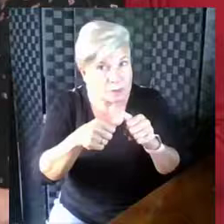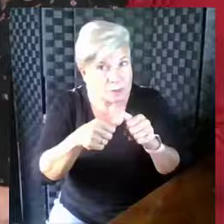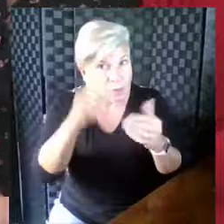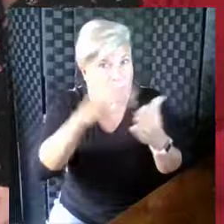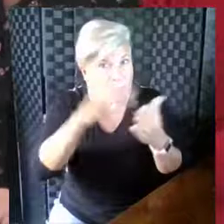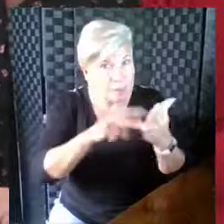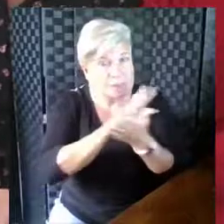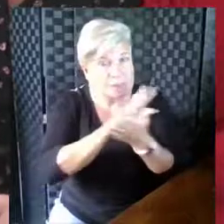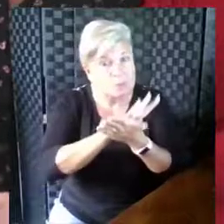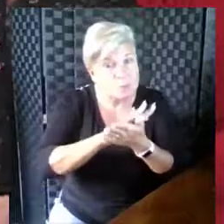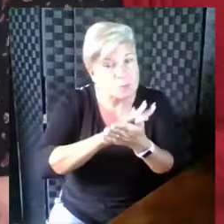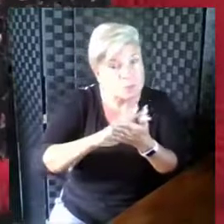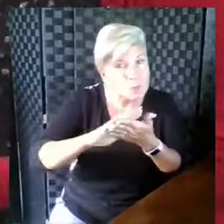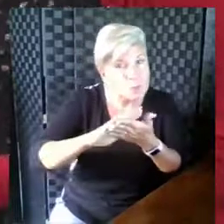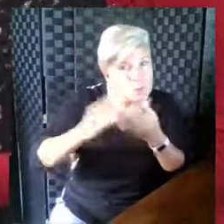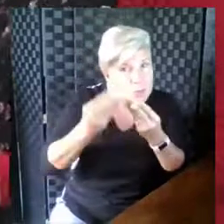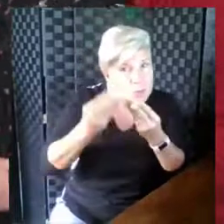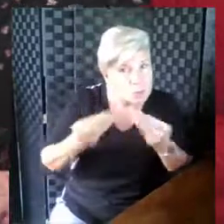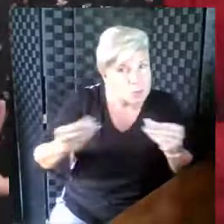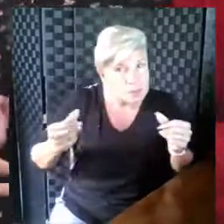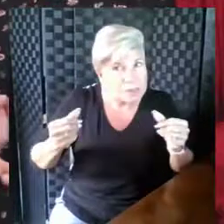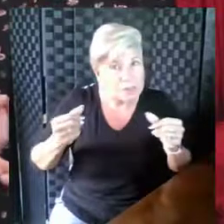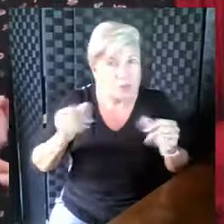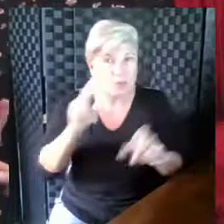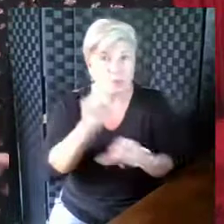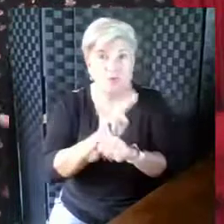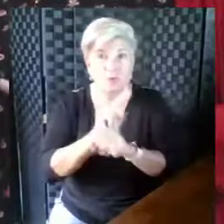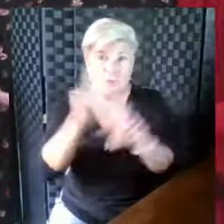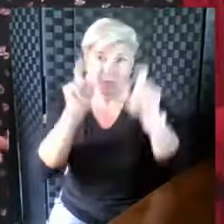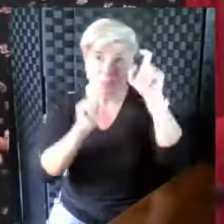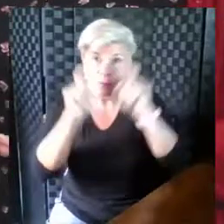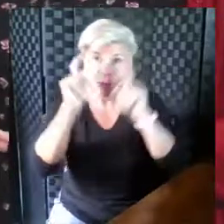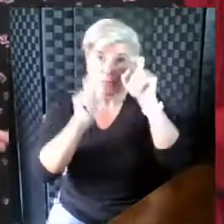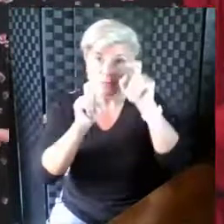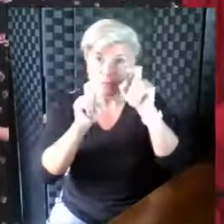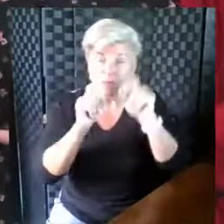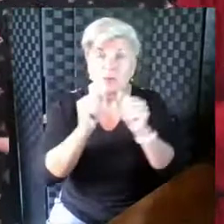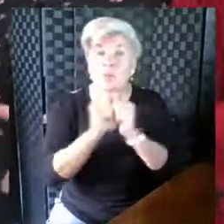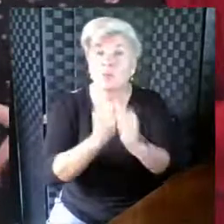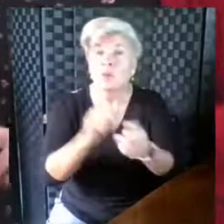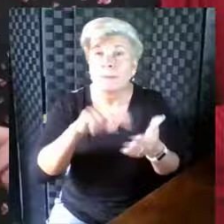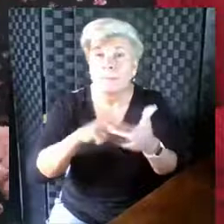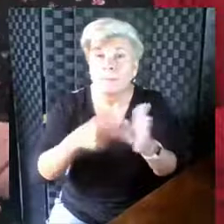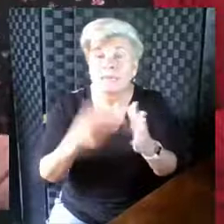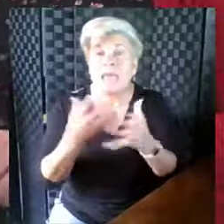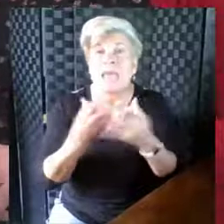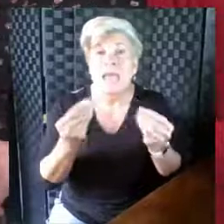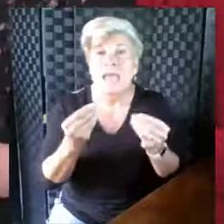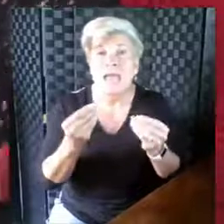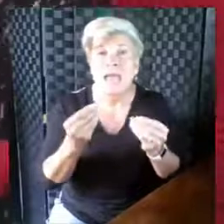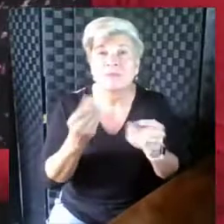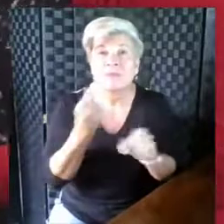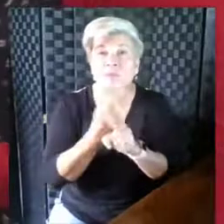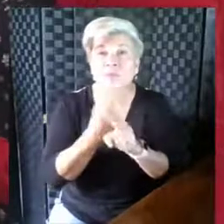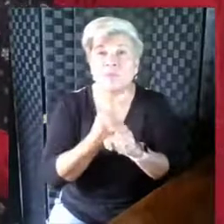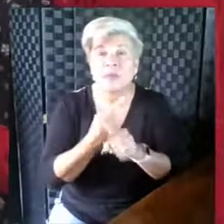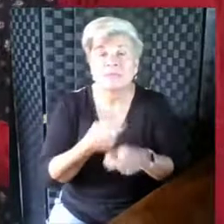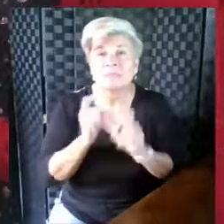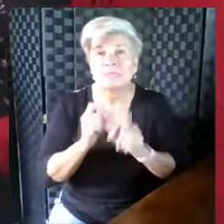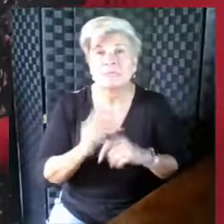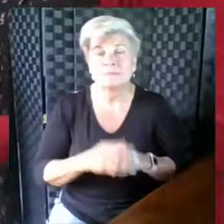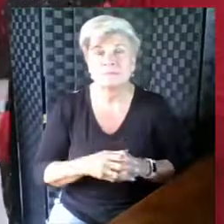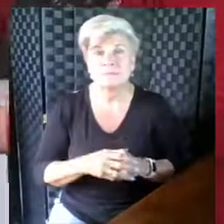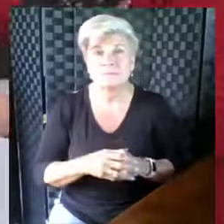to read smoothly, read with expression, read with meaning, and read just at the right